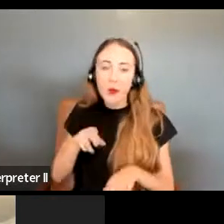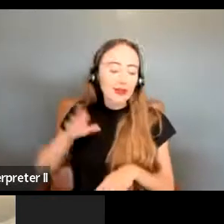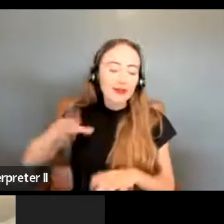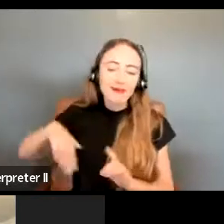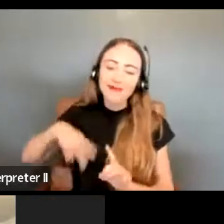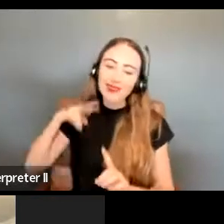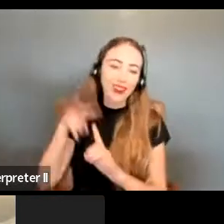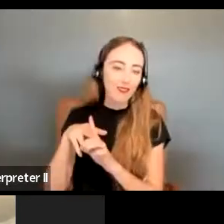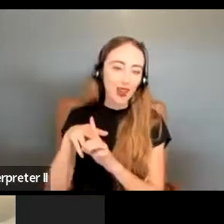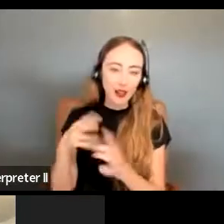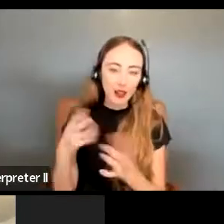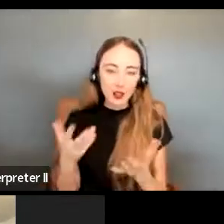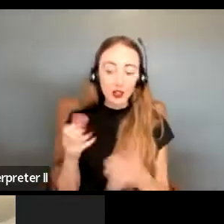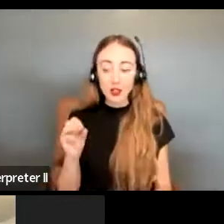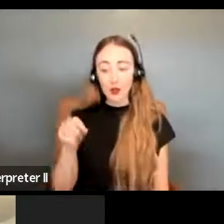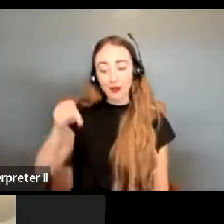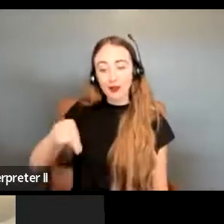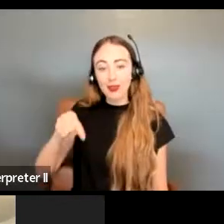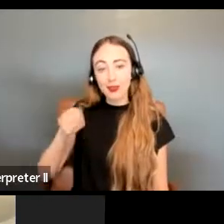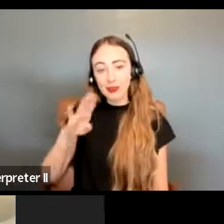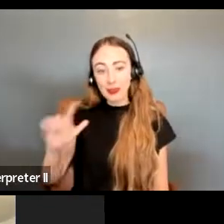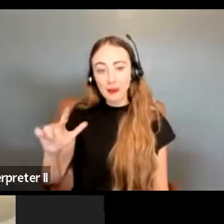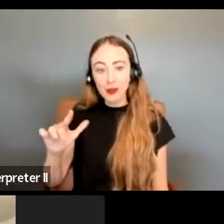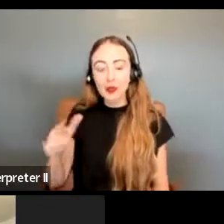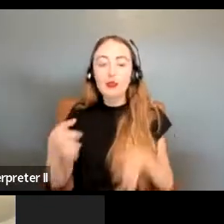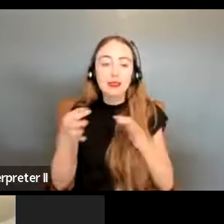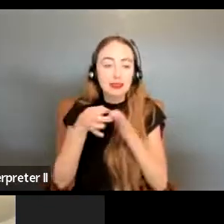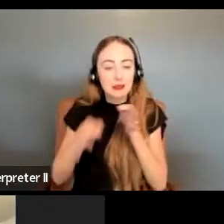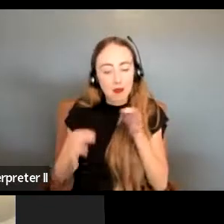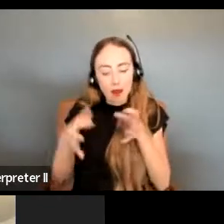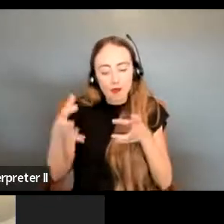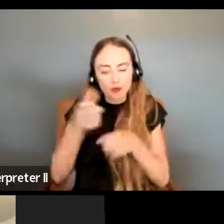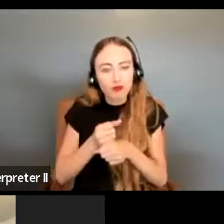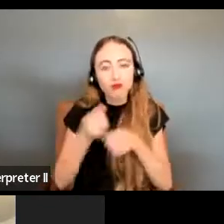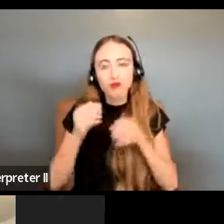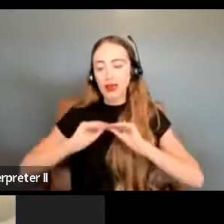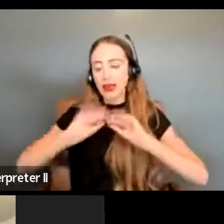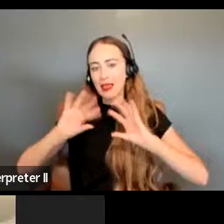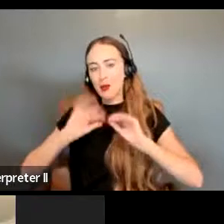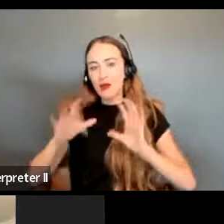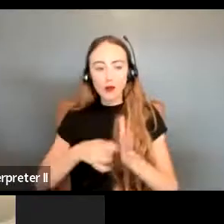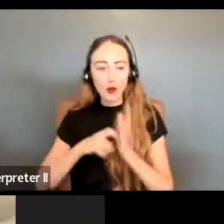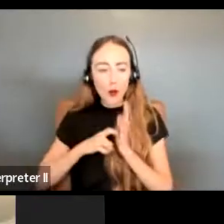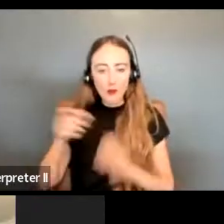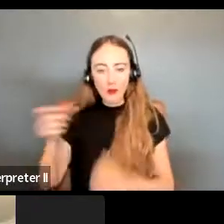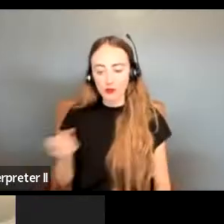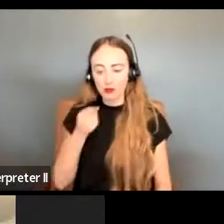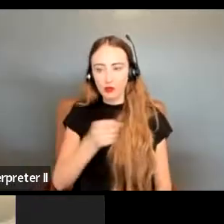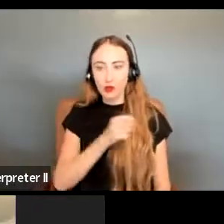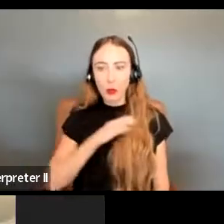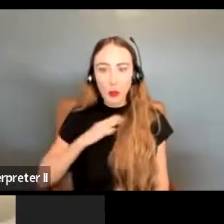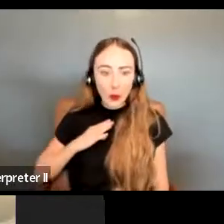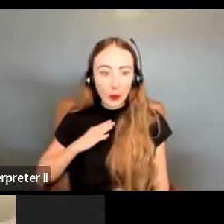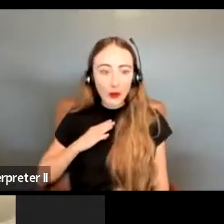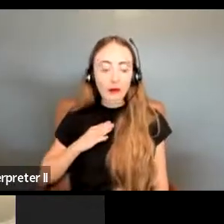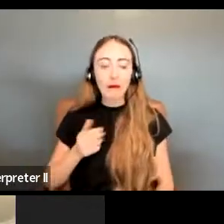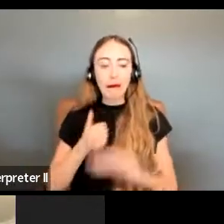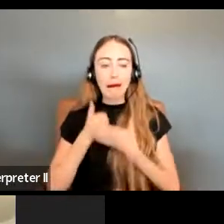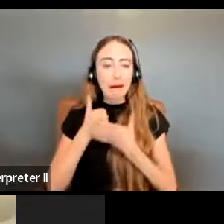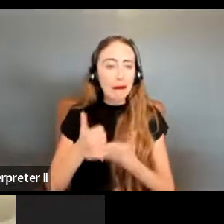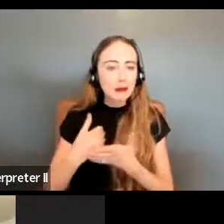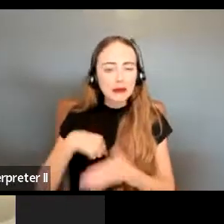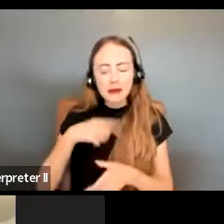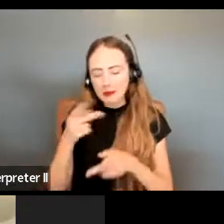filed. Bill 24-124 simplifies and clarifies the requirements for appointment to the WMATA board. It helps the council